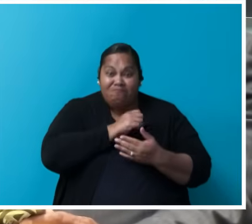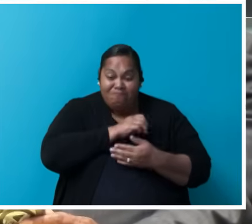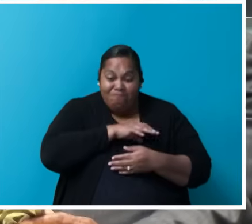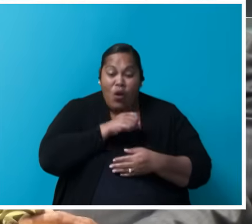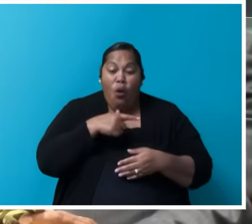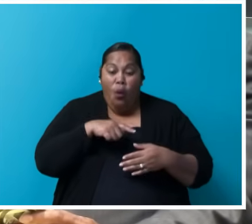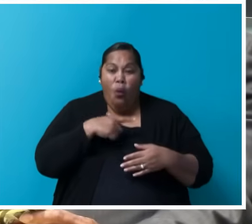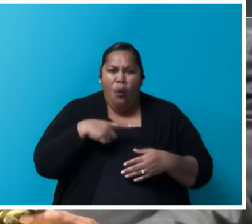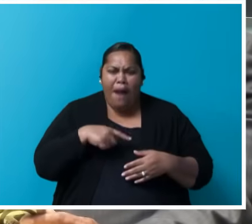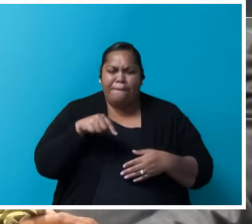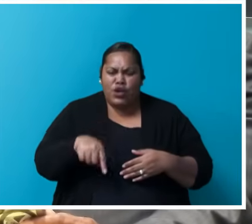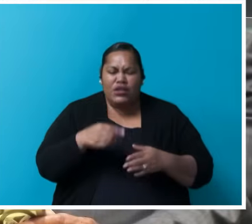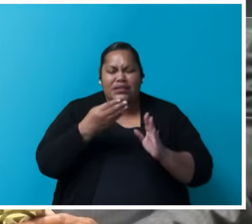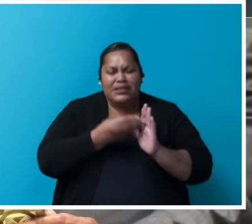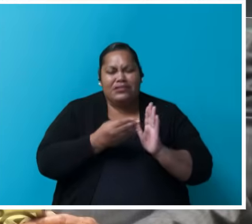Speaker said,